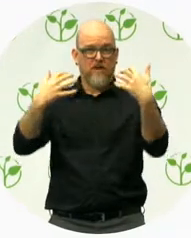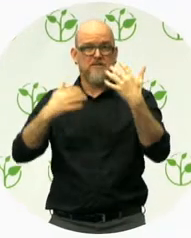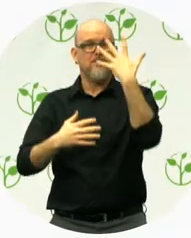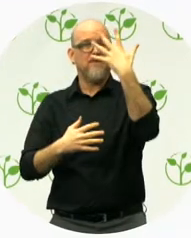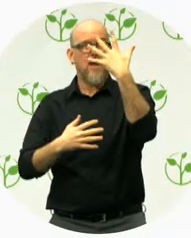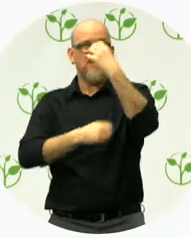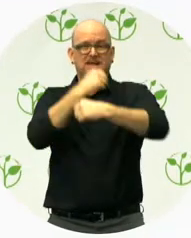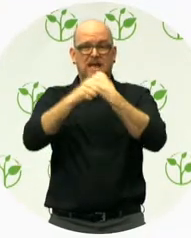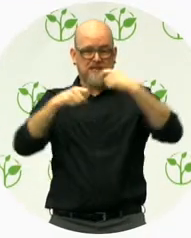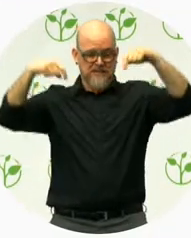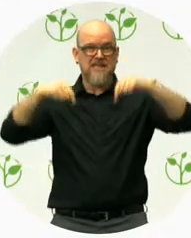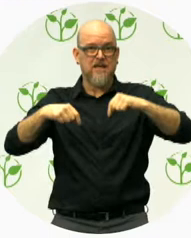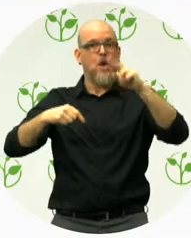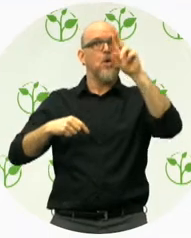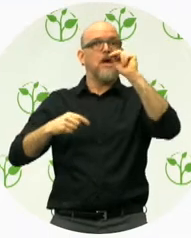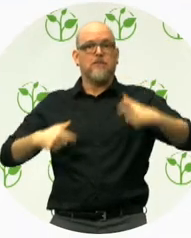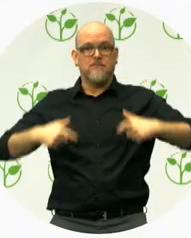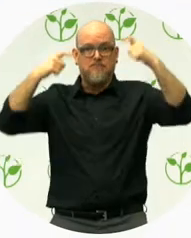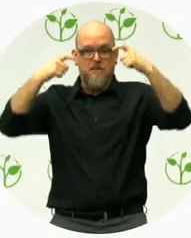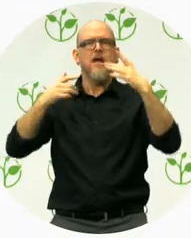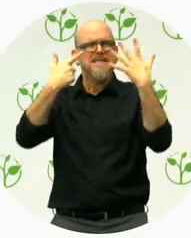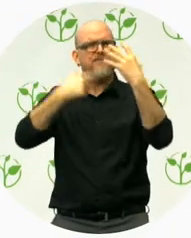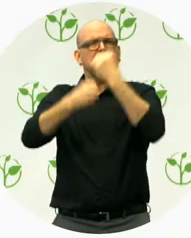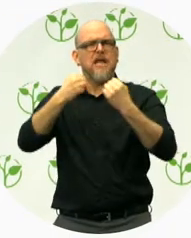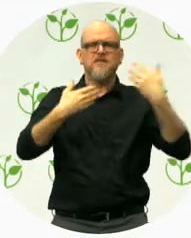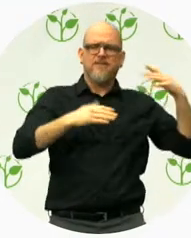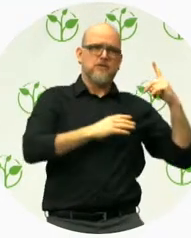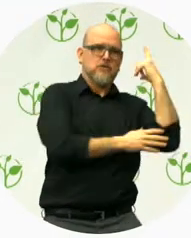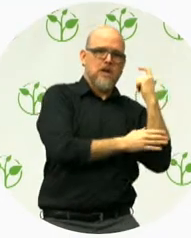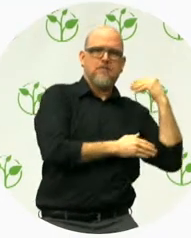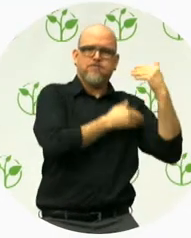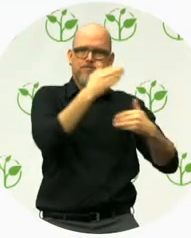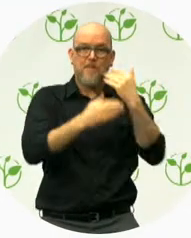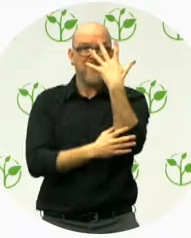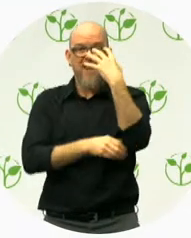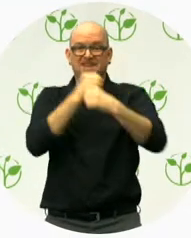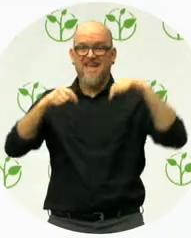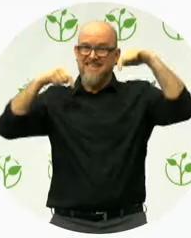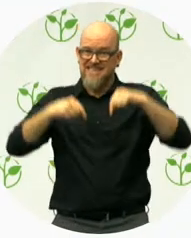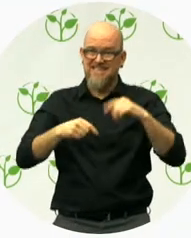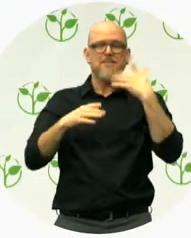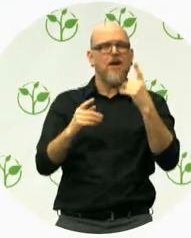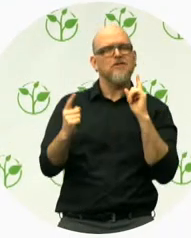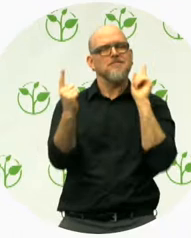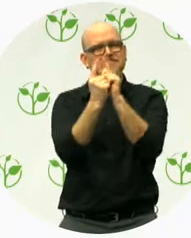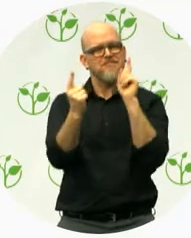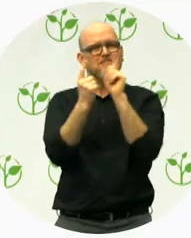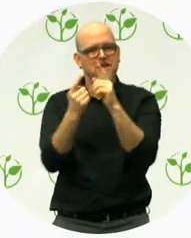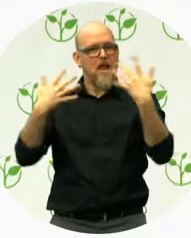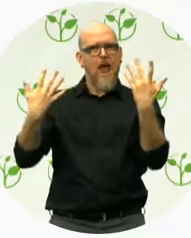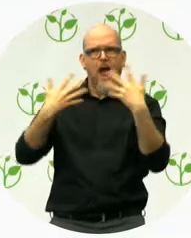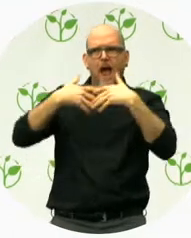you talk to each other, laugh with each other, ask each other questions, because that's the pearl of collaboration.